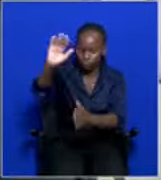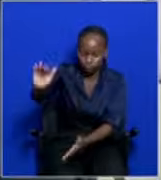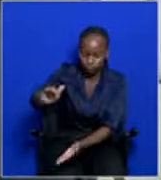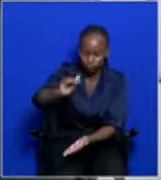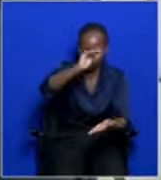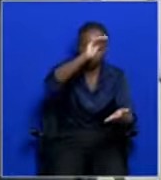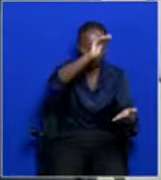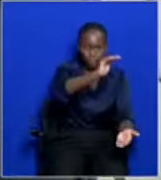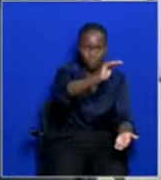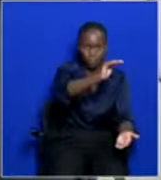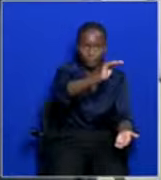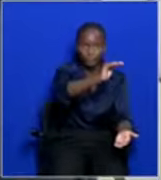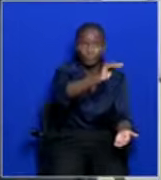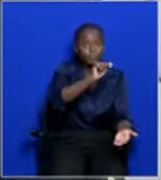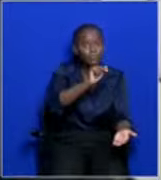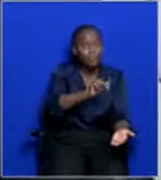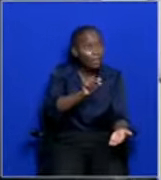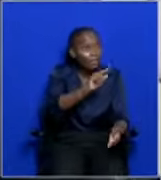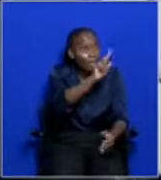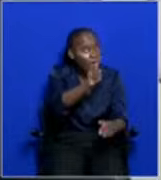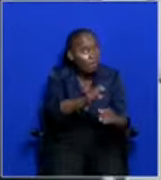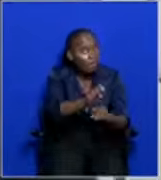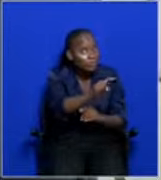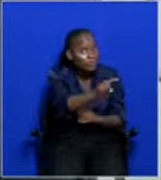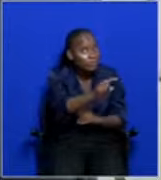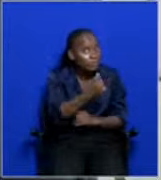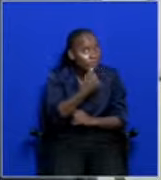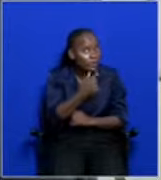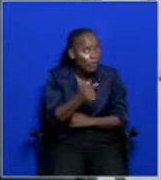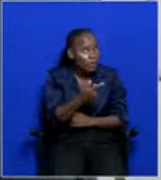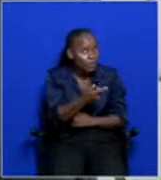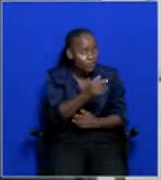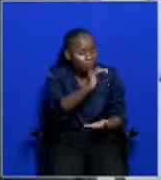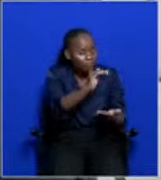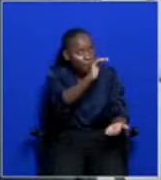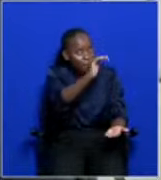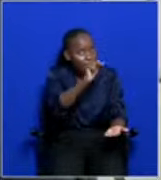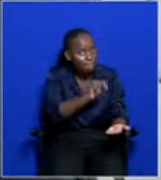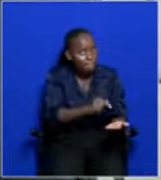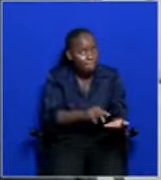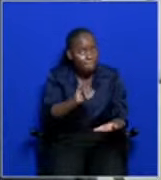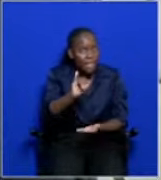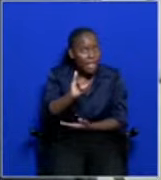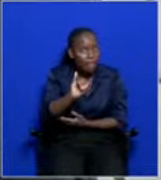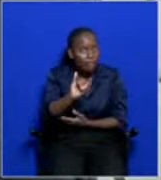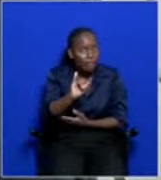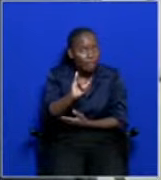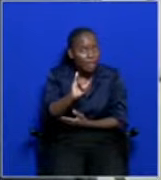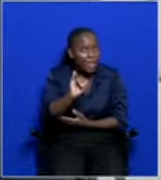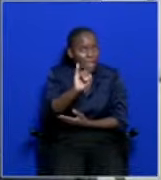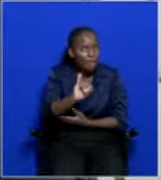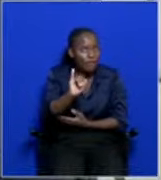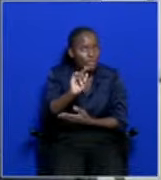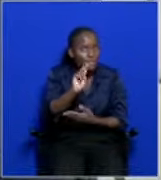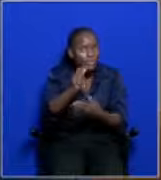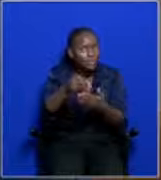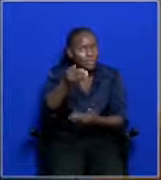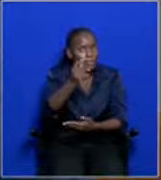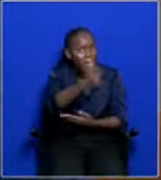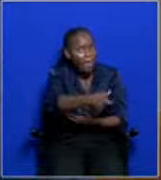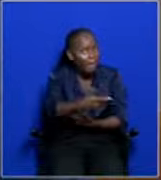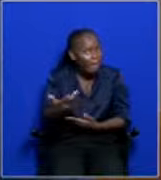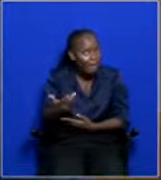cigarette, and the complainant explained that the invoice was with his employer. The EMPD officers